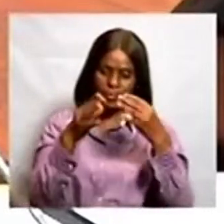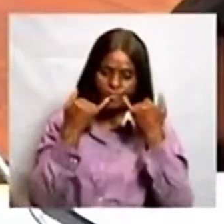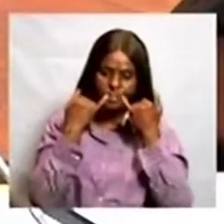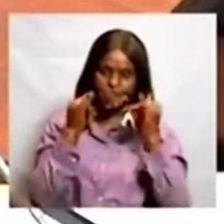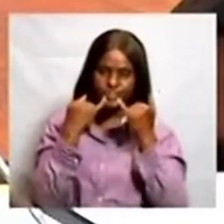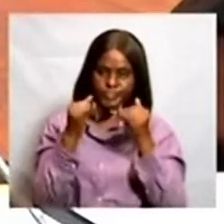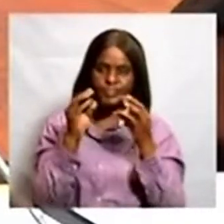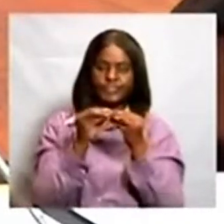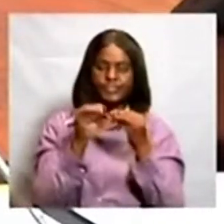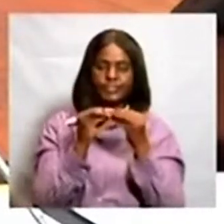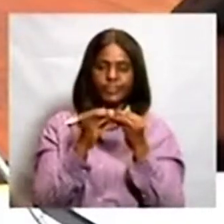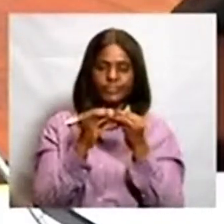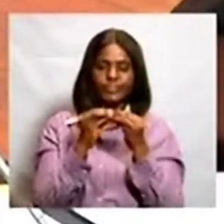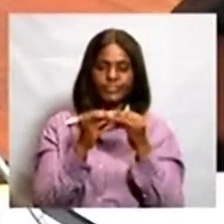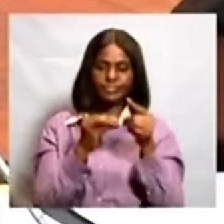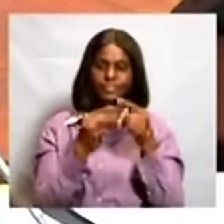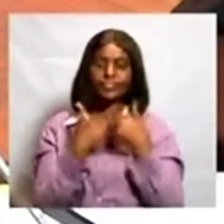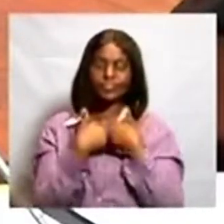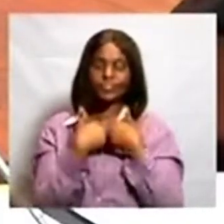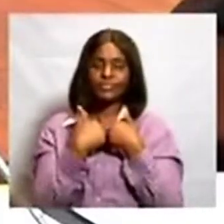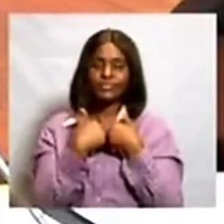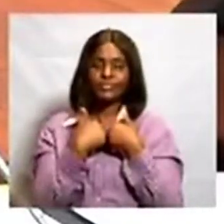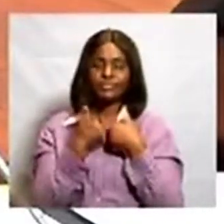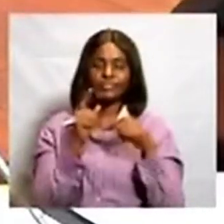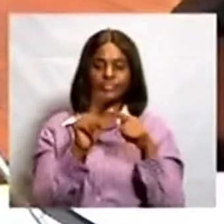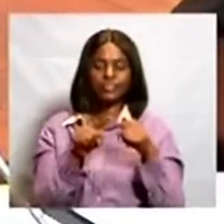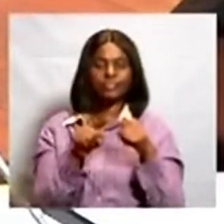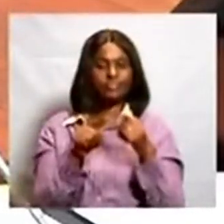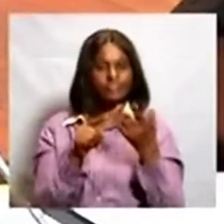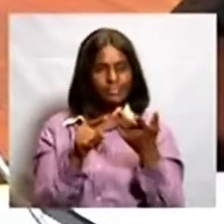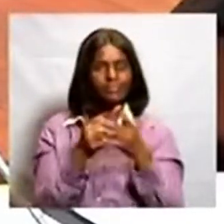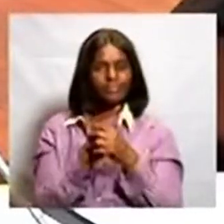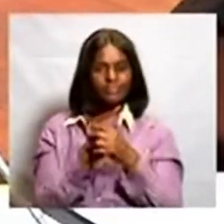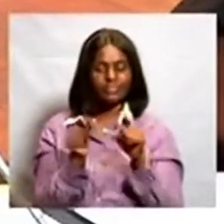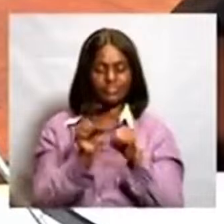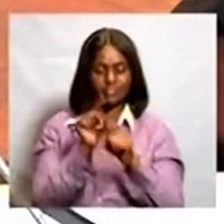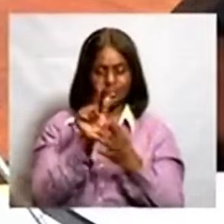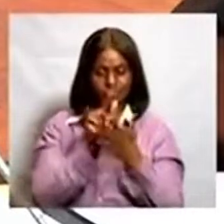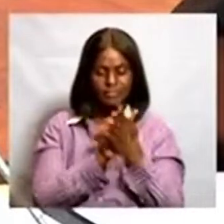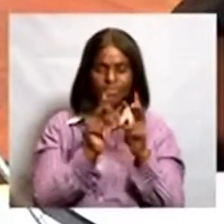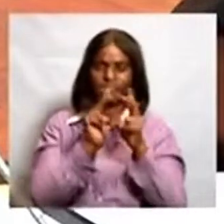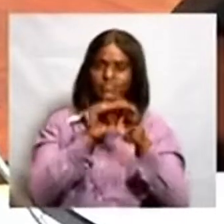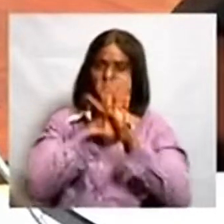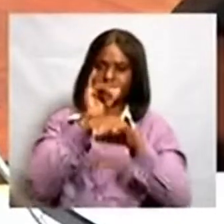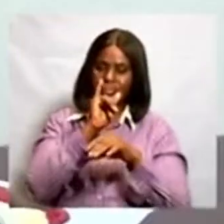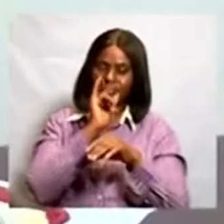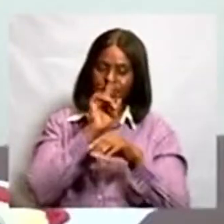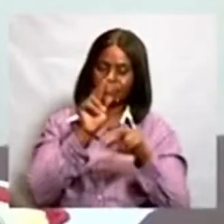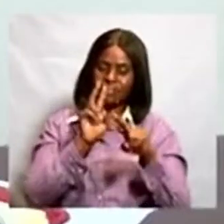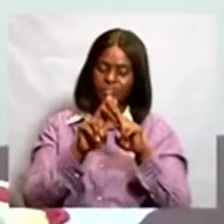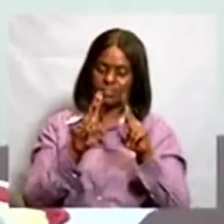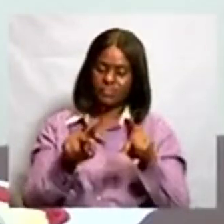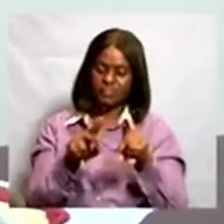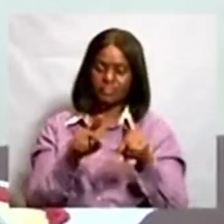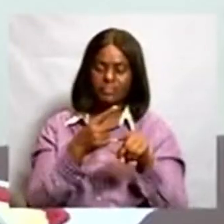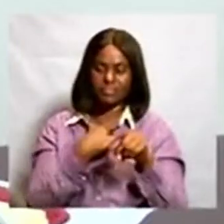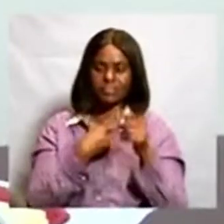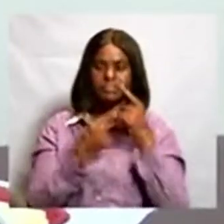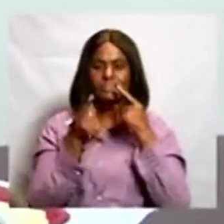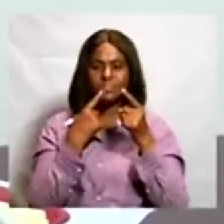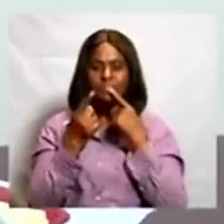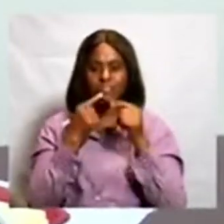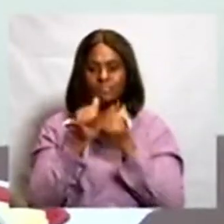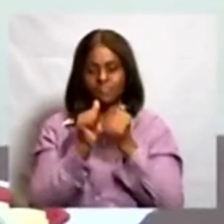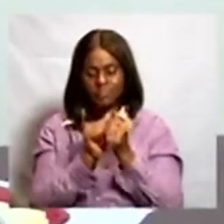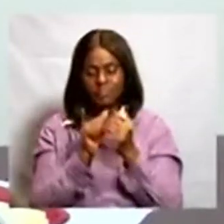information, they do have that, they can't give a third part. The Act is there. Yes, Chair, the one I'm talking about